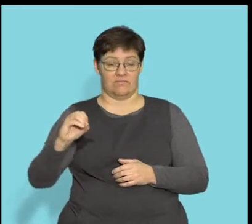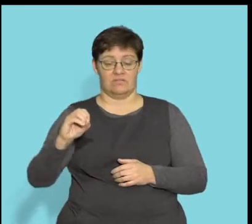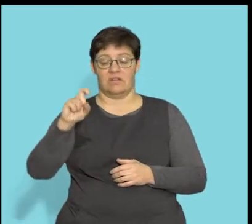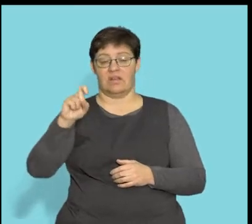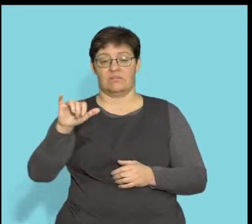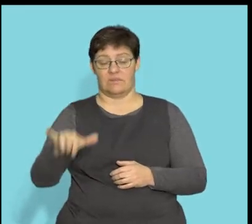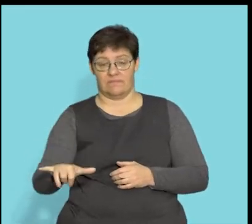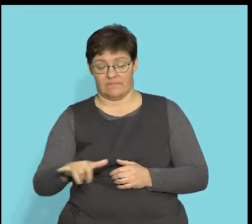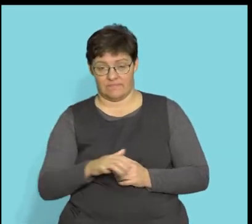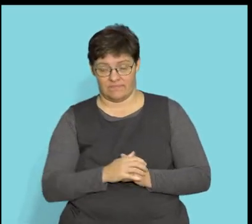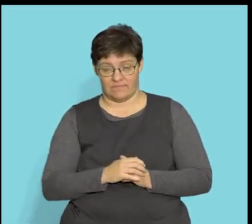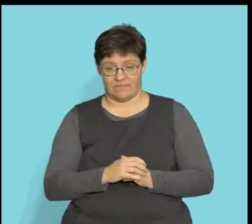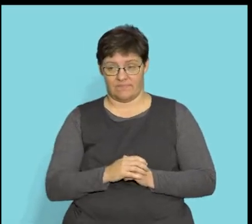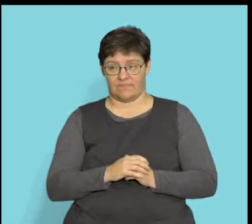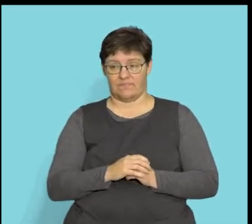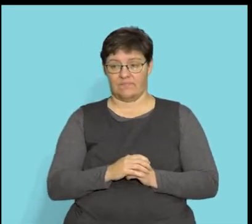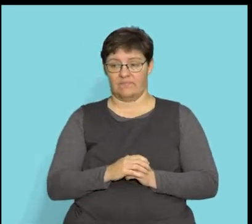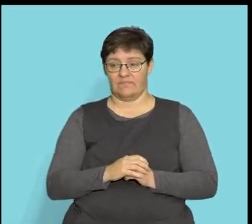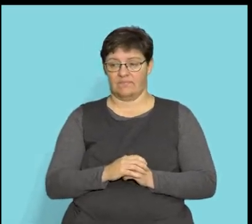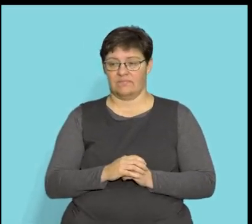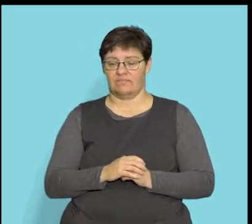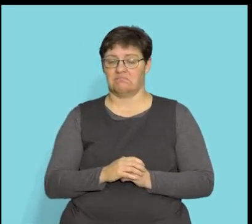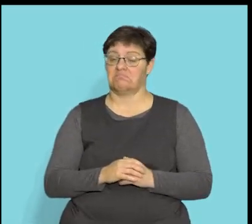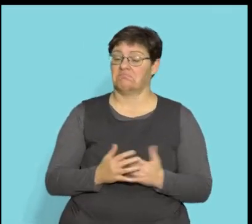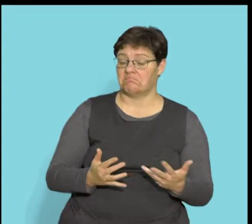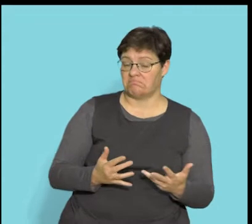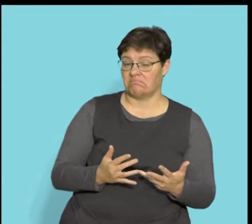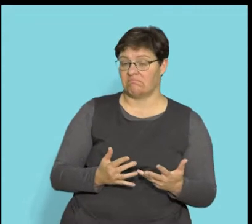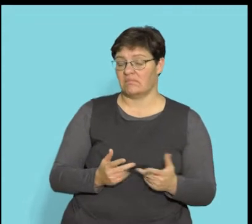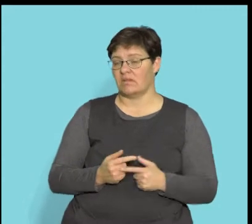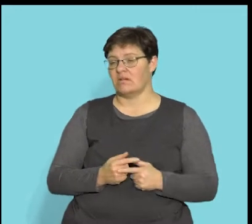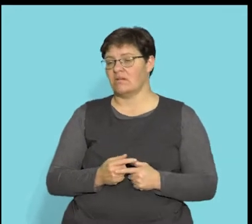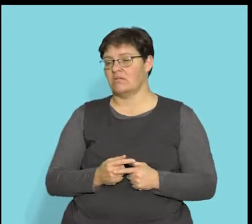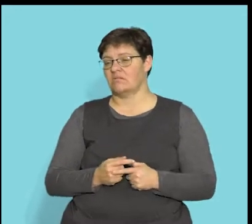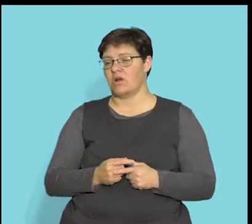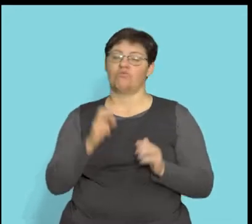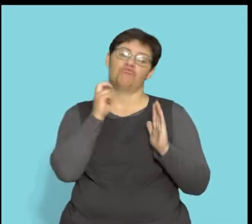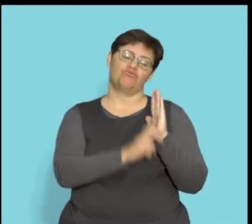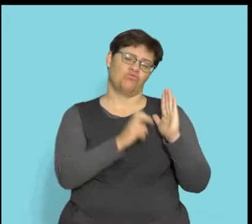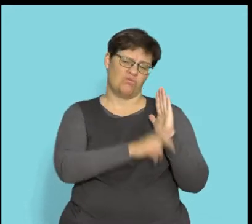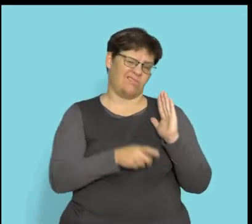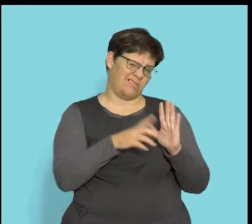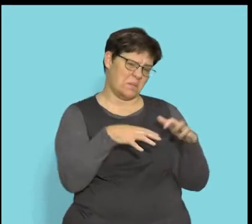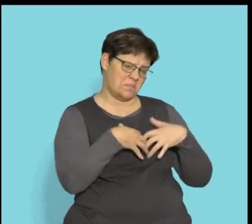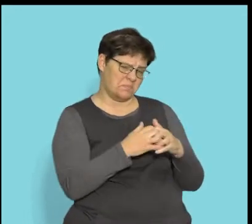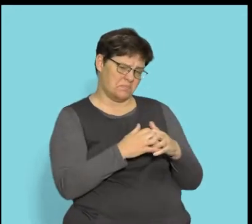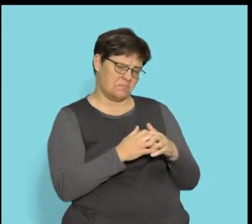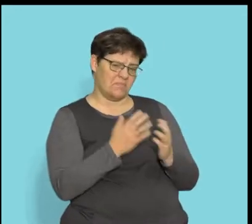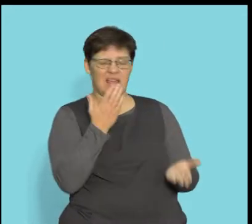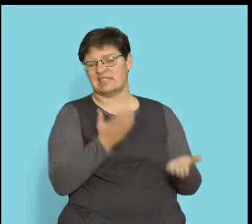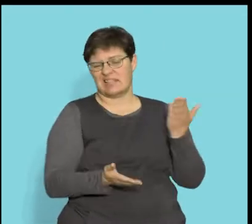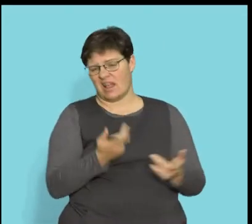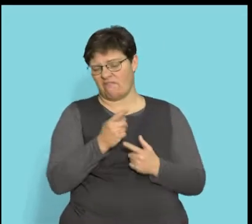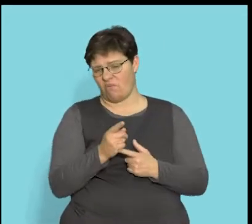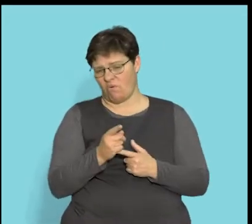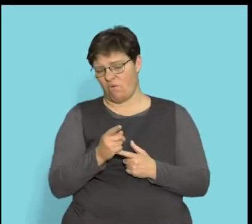1000 xy. Cool. But let's see if I can actually make a general rule for this and